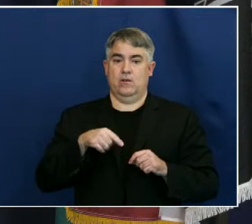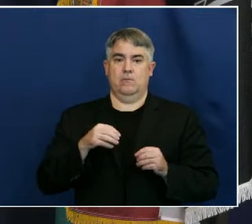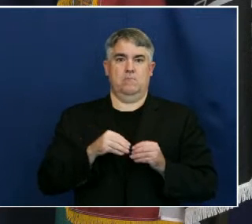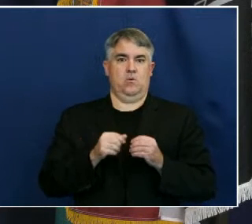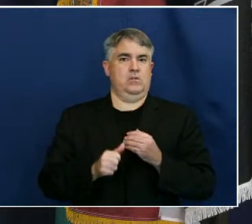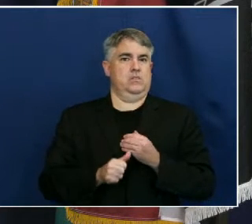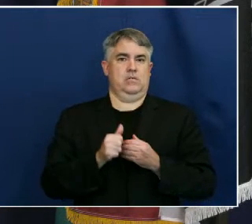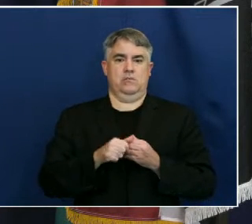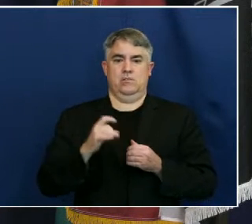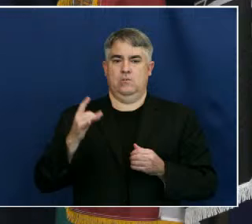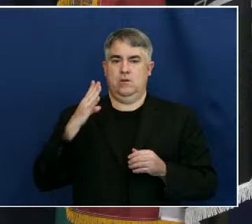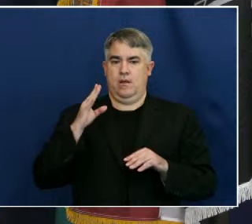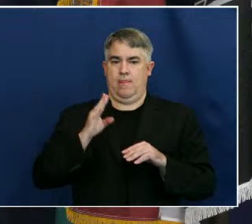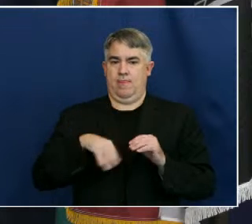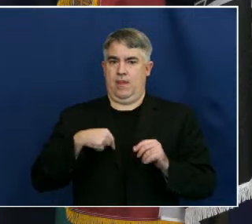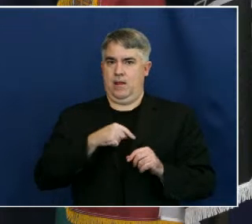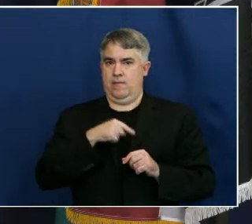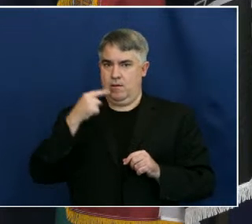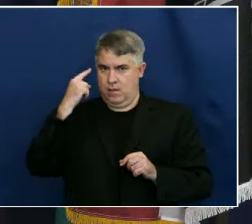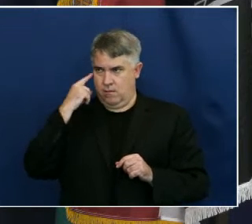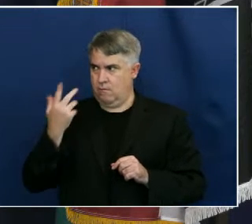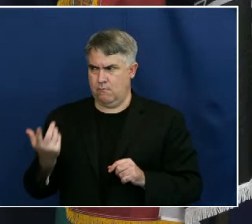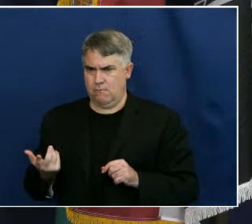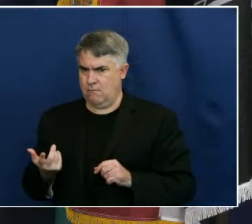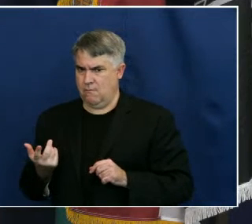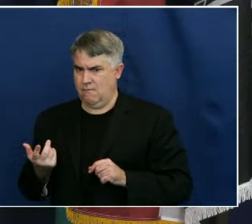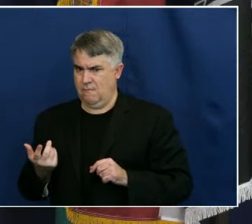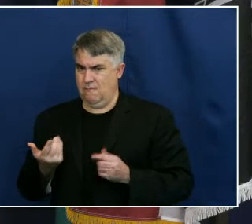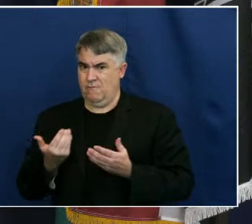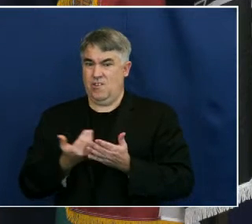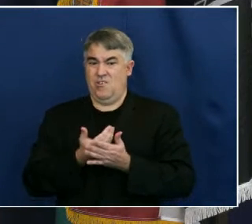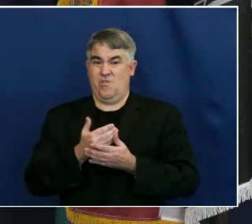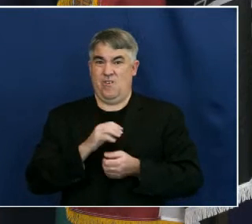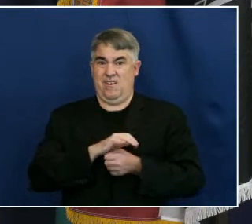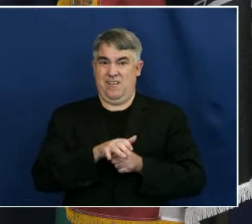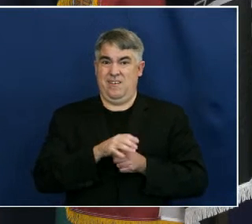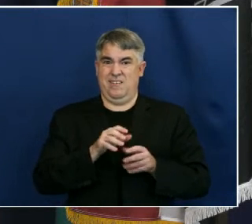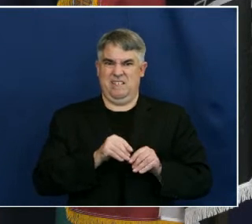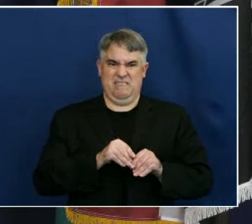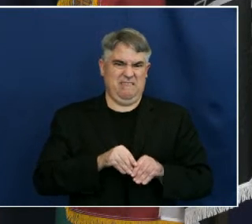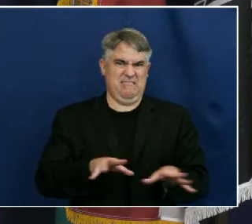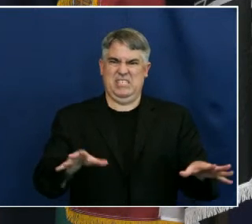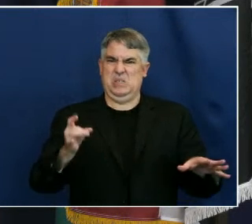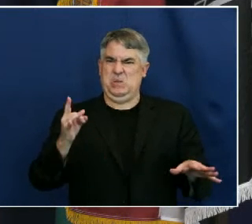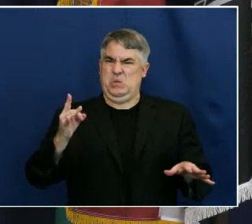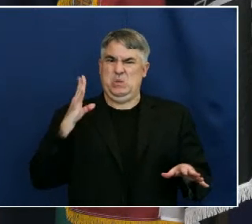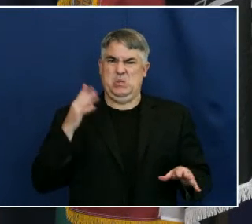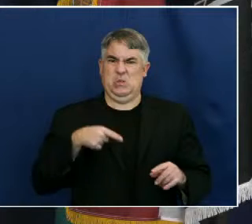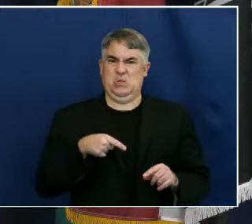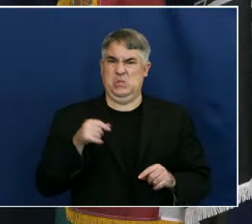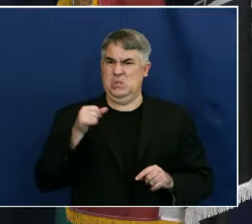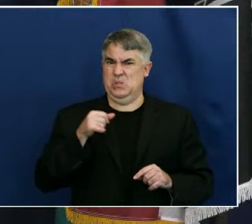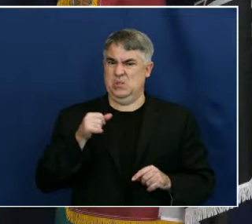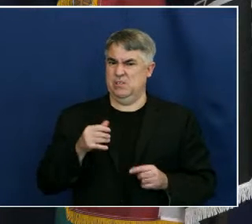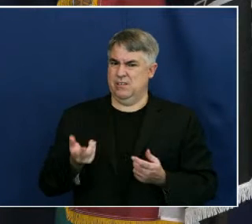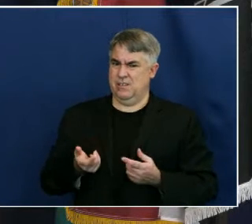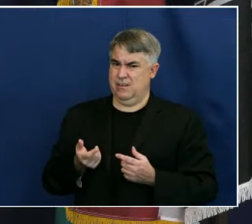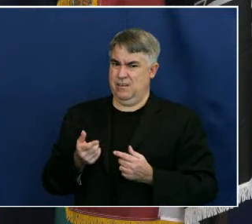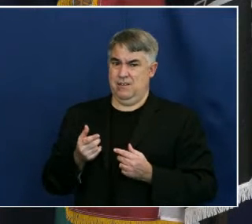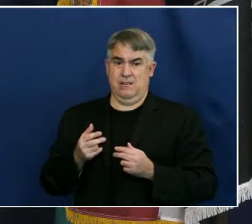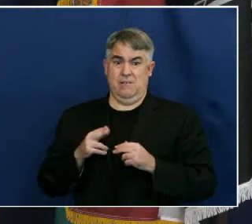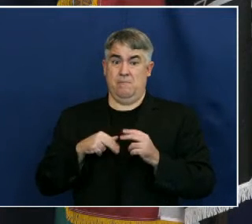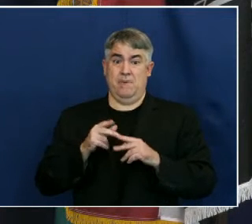thought. The study found this strain to be a lot more transmissible, and it evades antibodies generated by